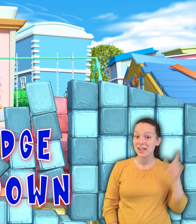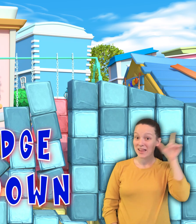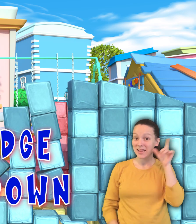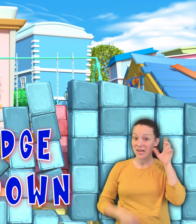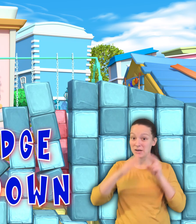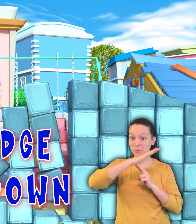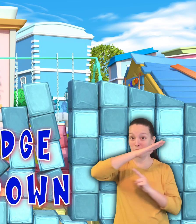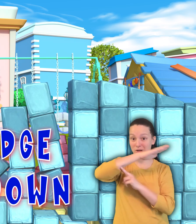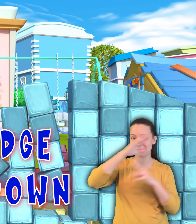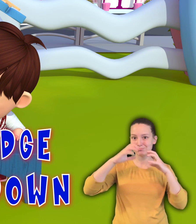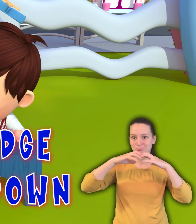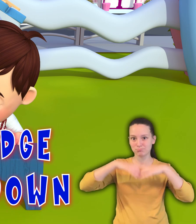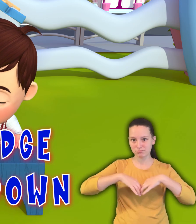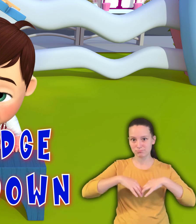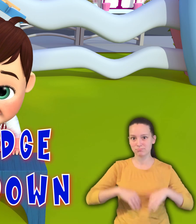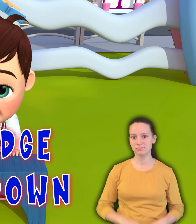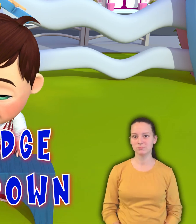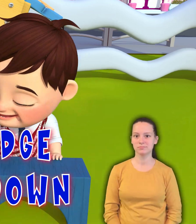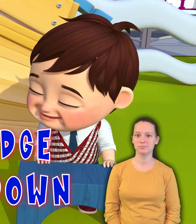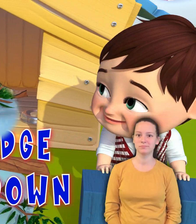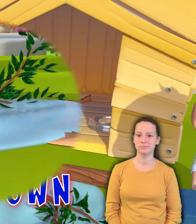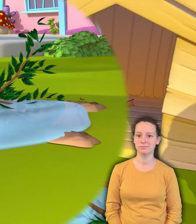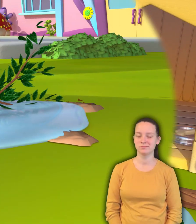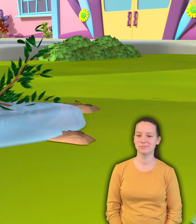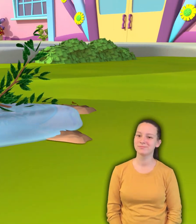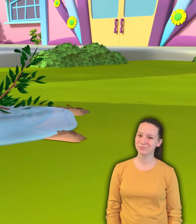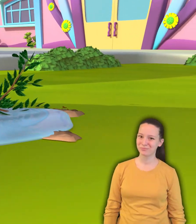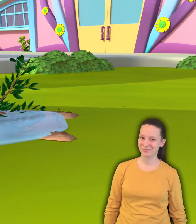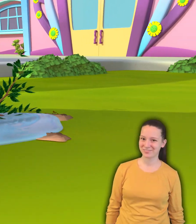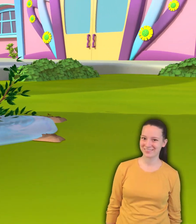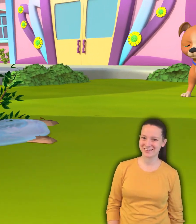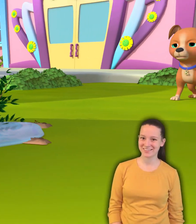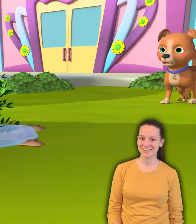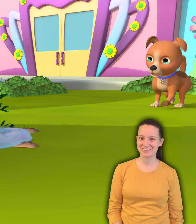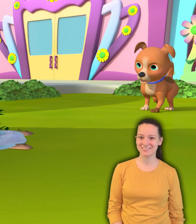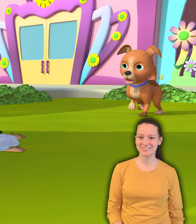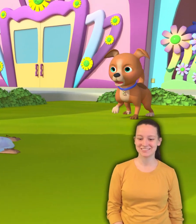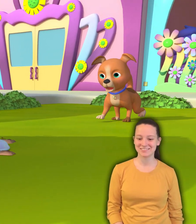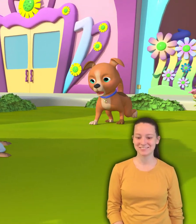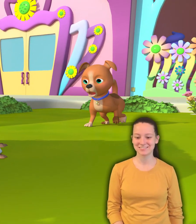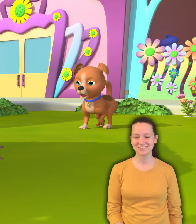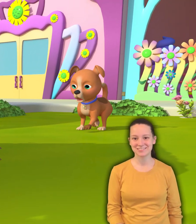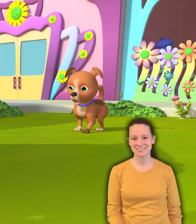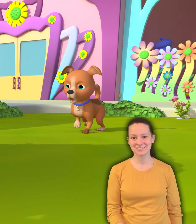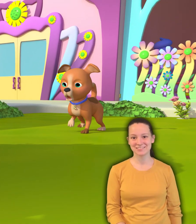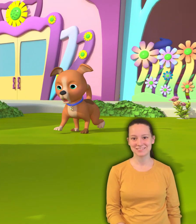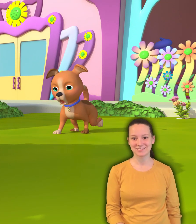London Bridge is Falling Down foreign